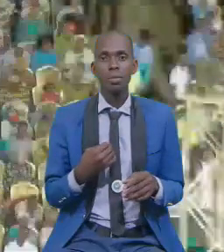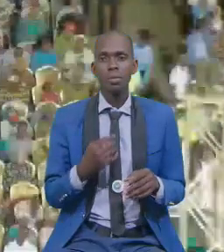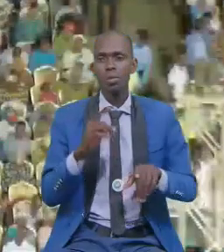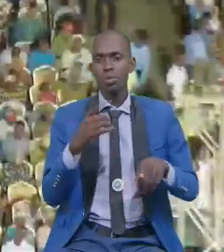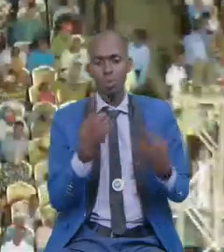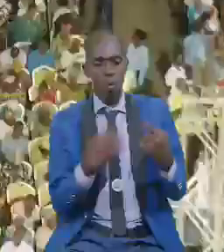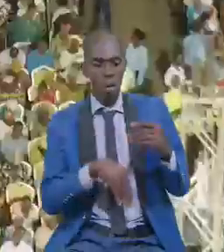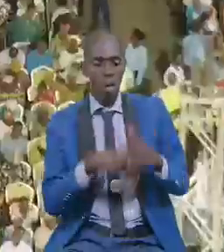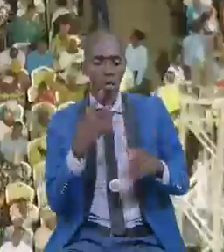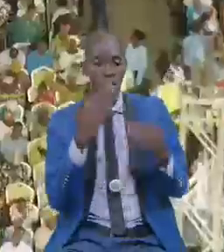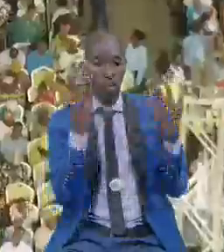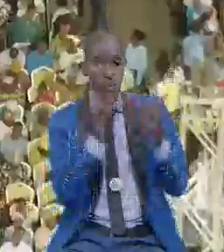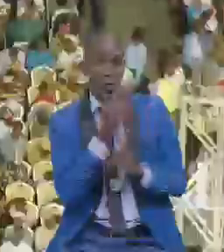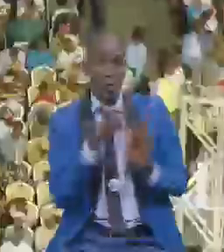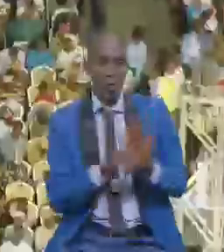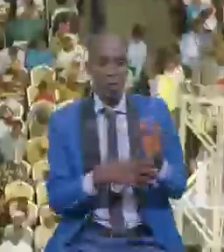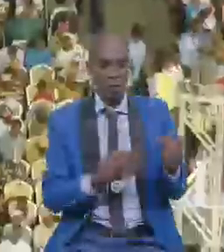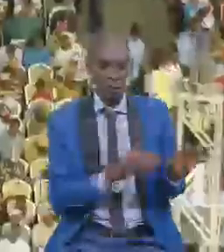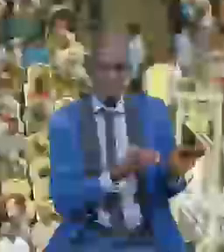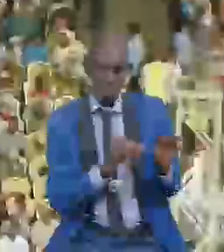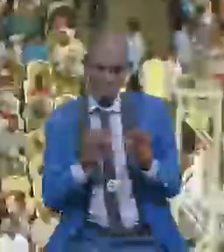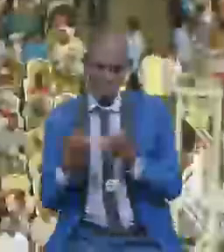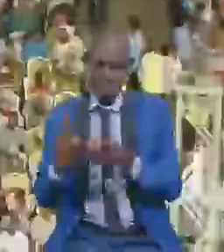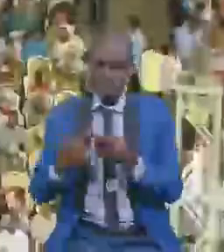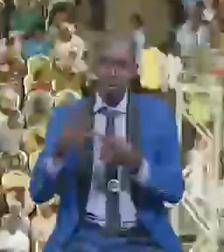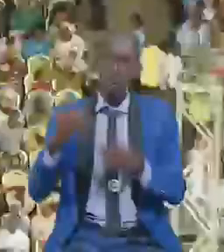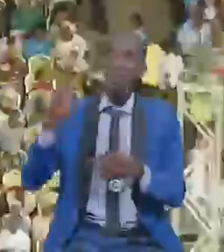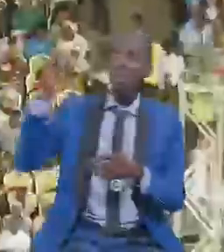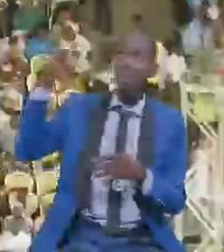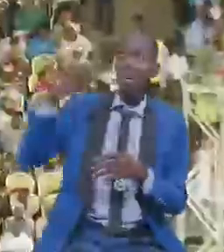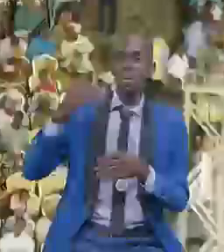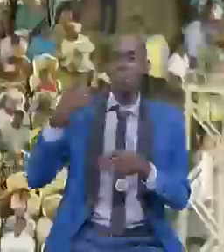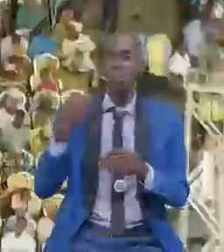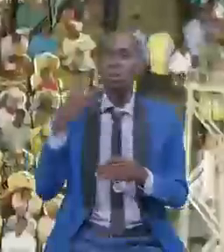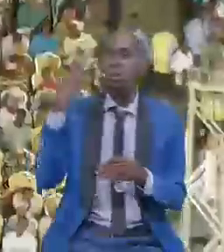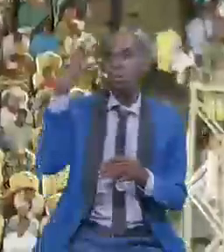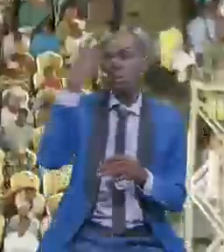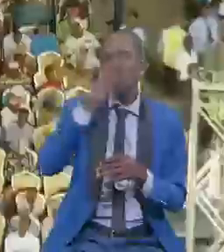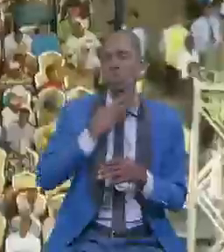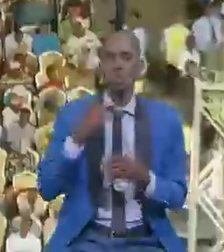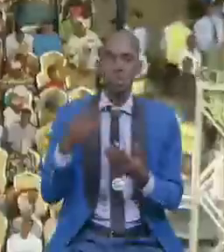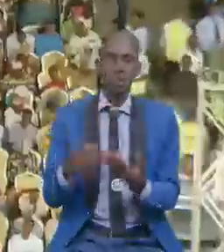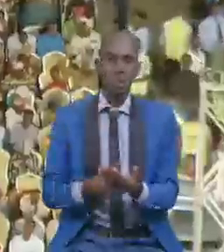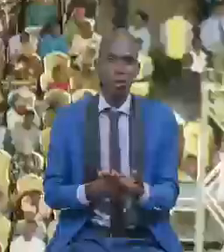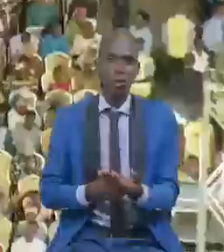I come into the light of the glorious gospel.